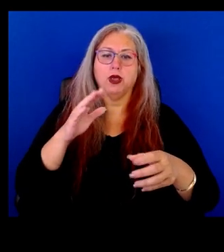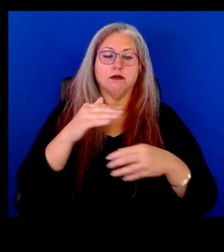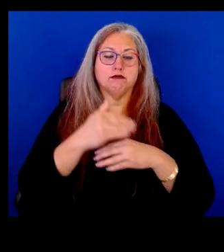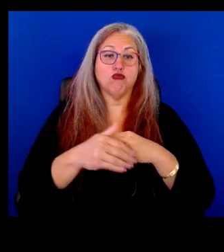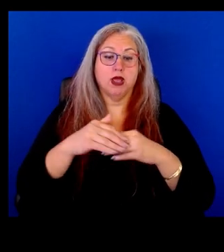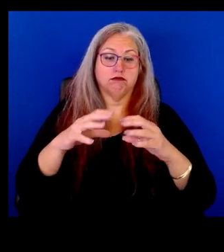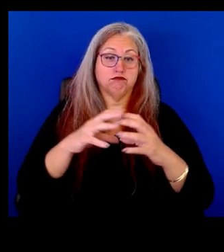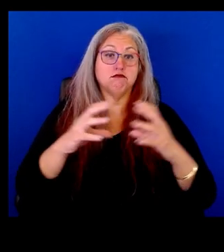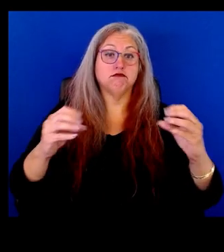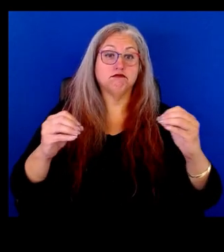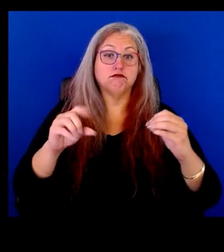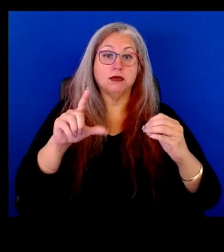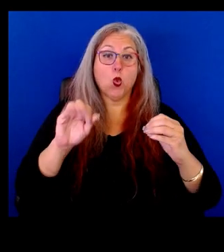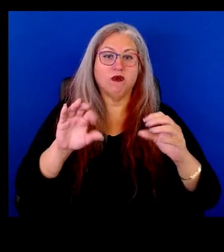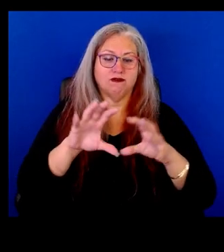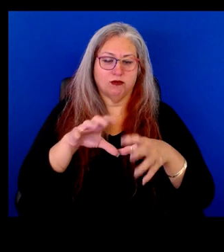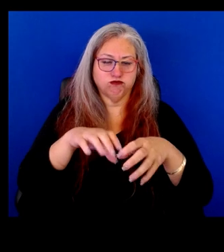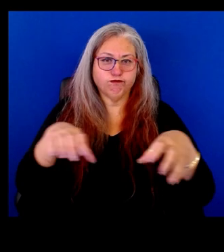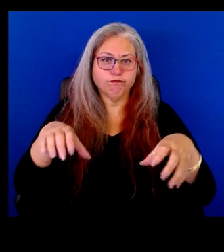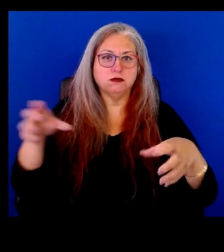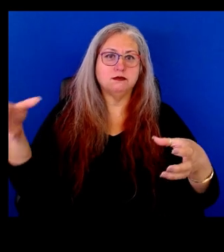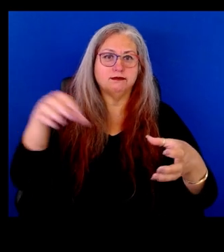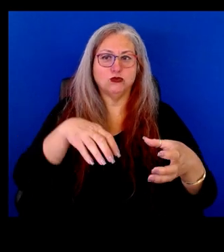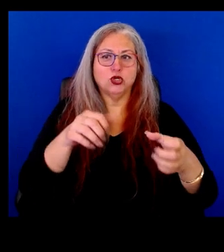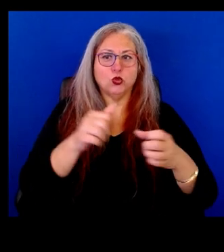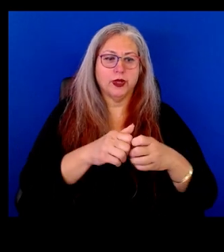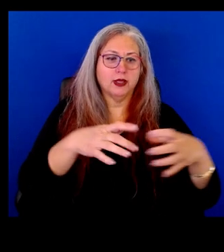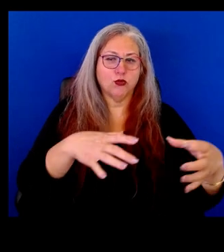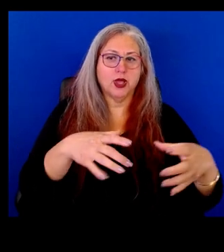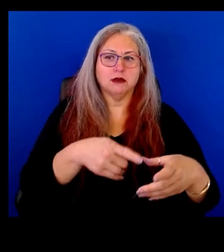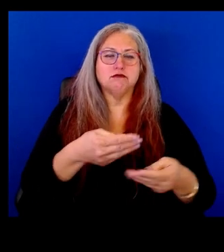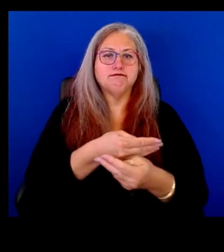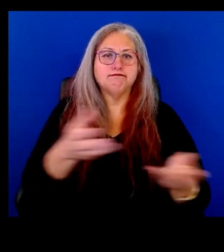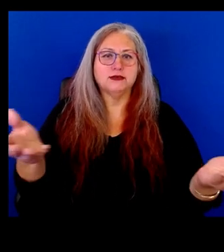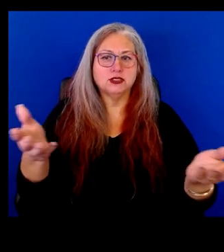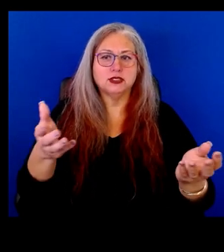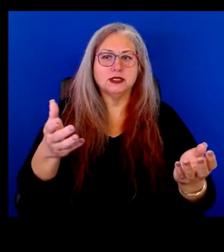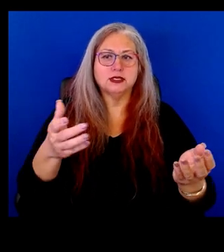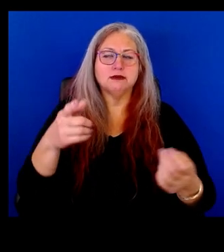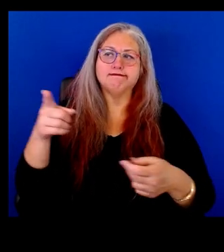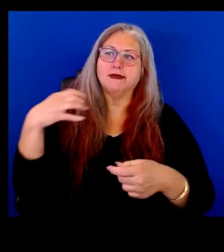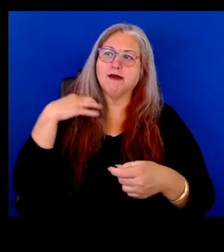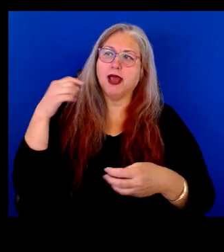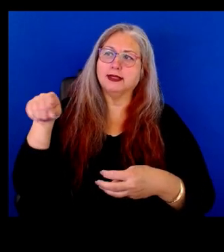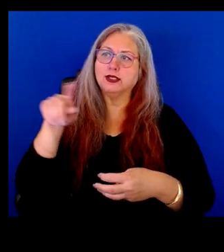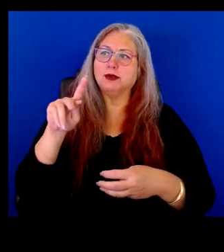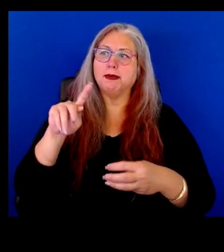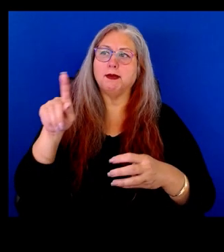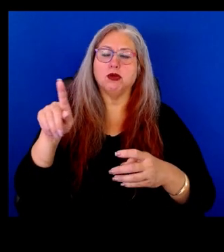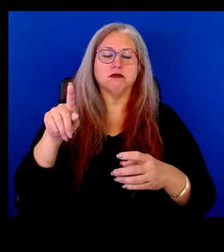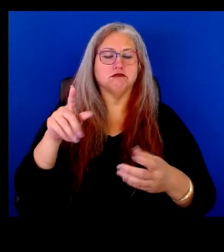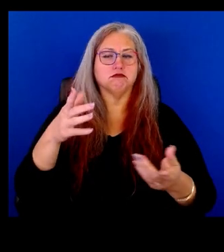put a loaf of bread with that portion, and they would be distributed by the volunteers that